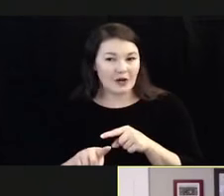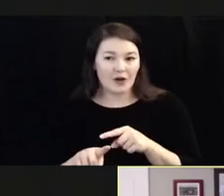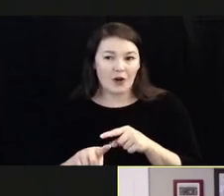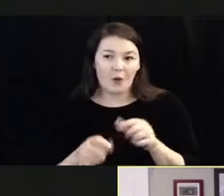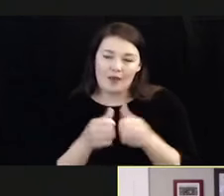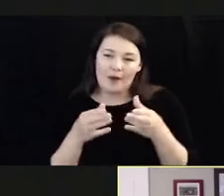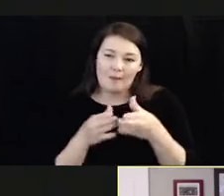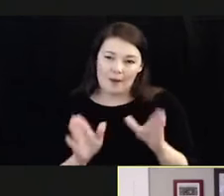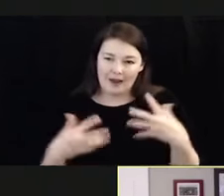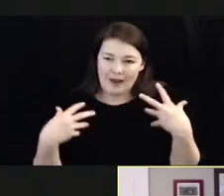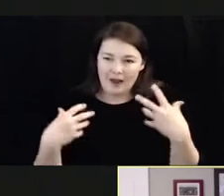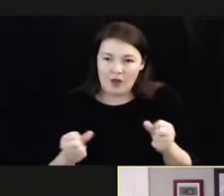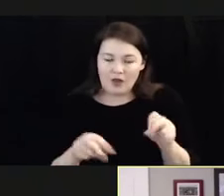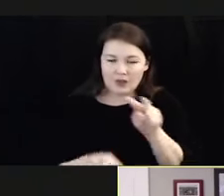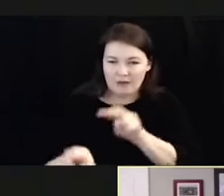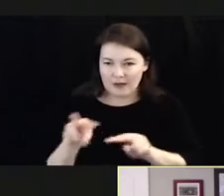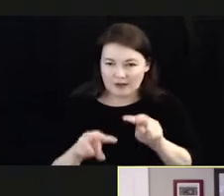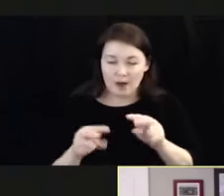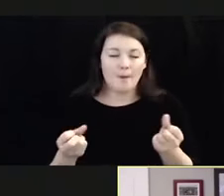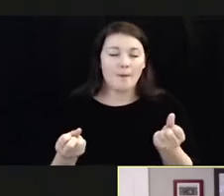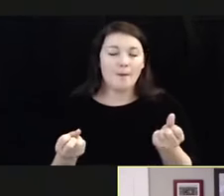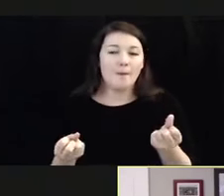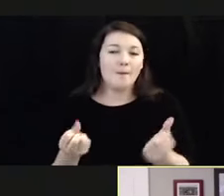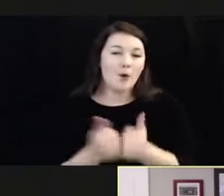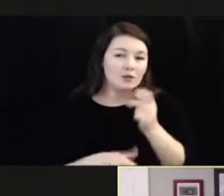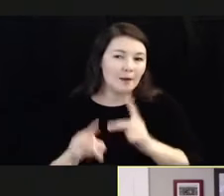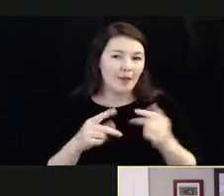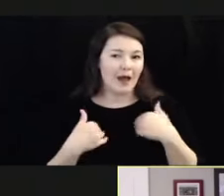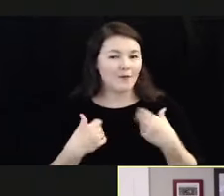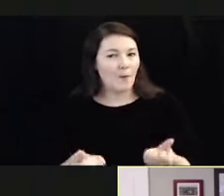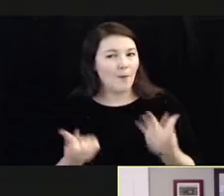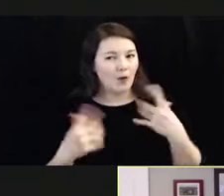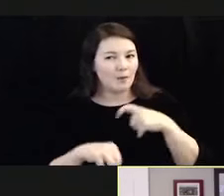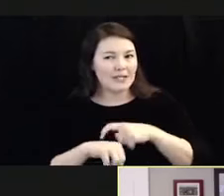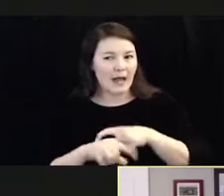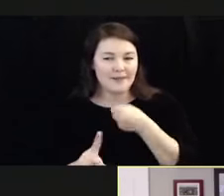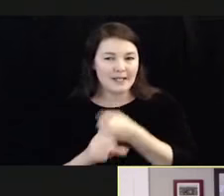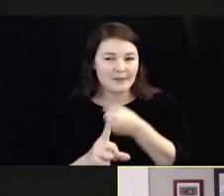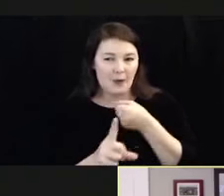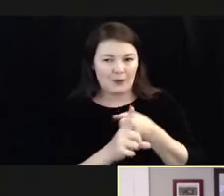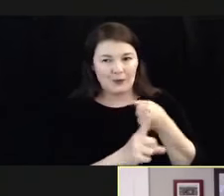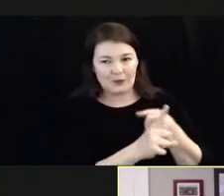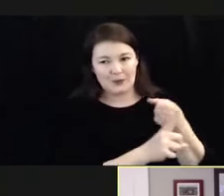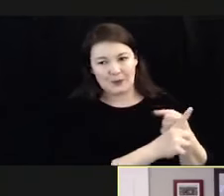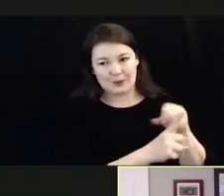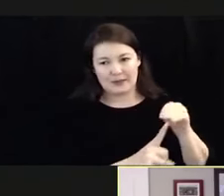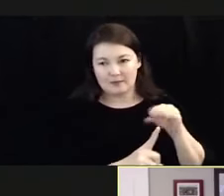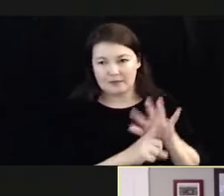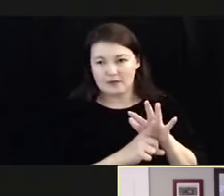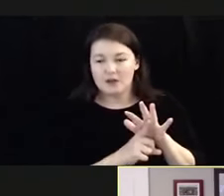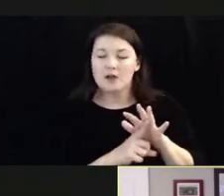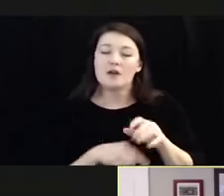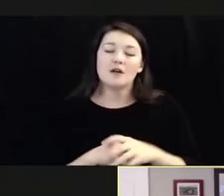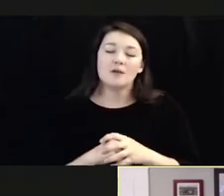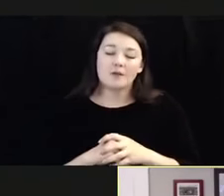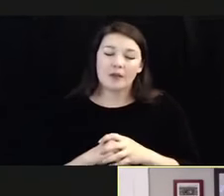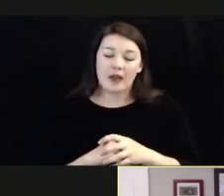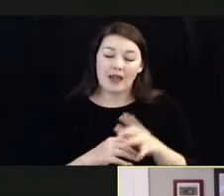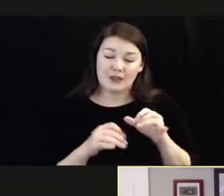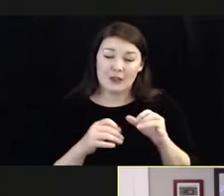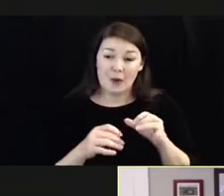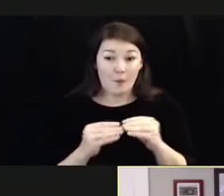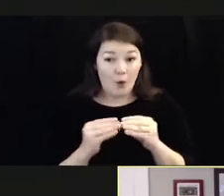have multiple exposures. And I think that's probably more true now than it has been throughout the pandemic. As the governor